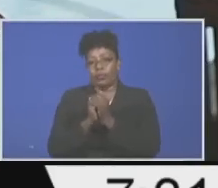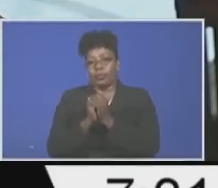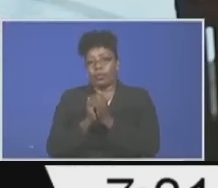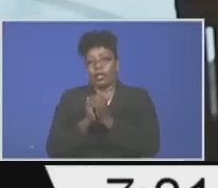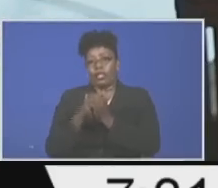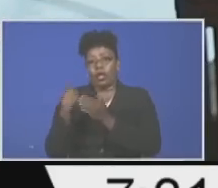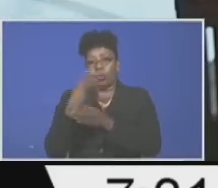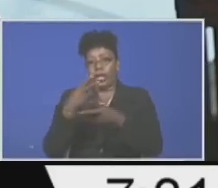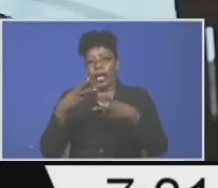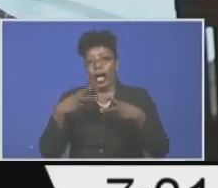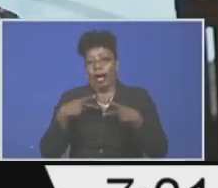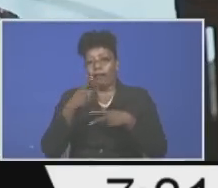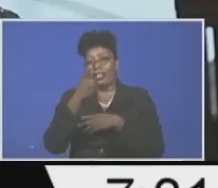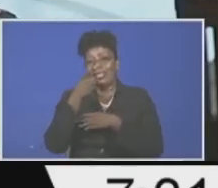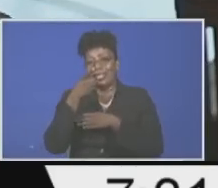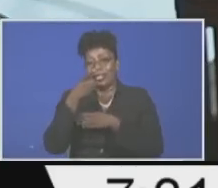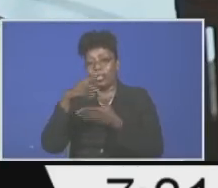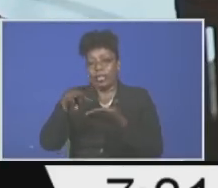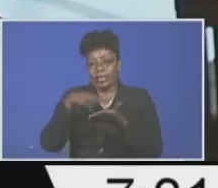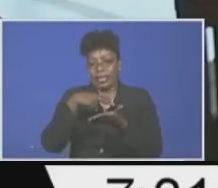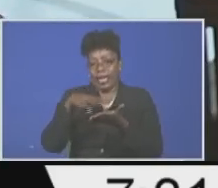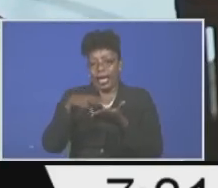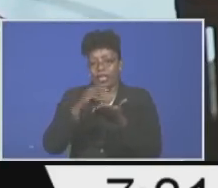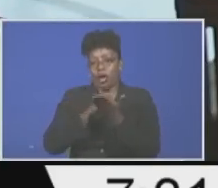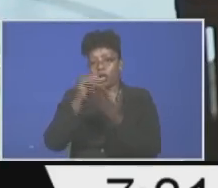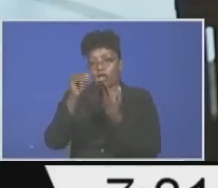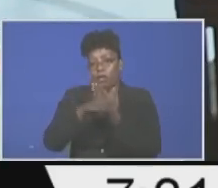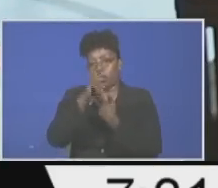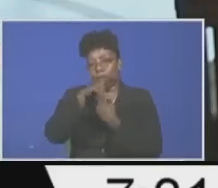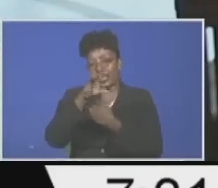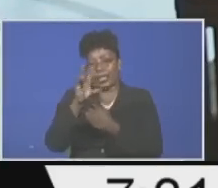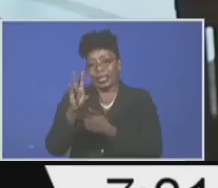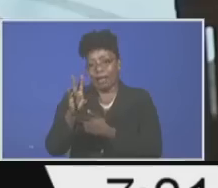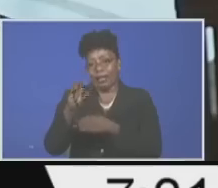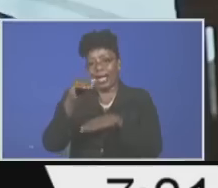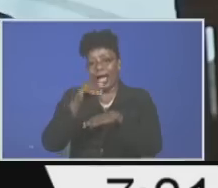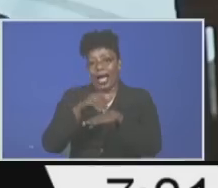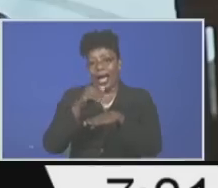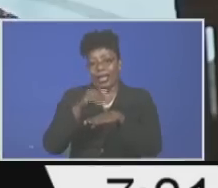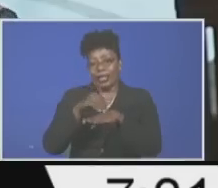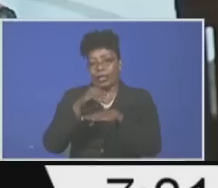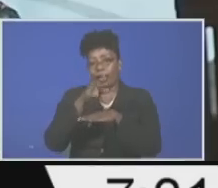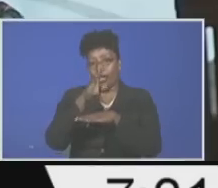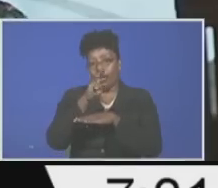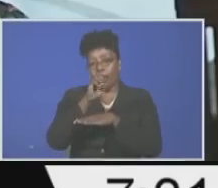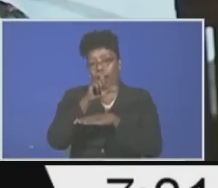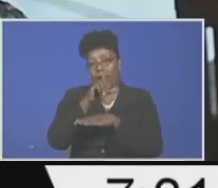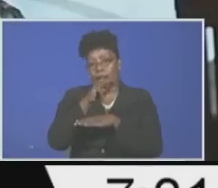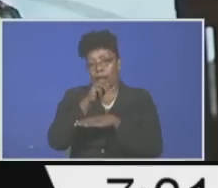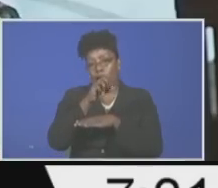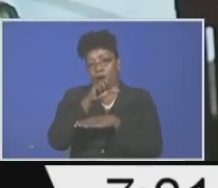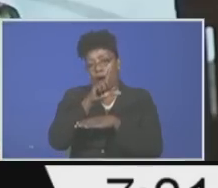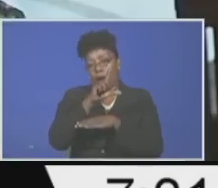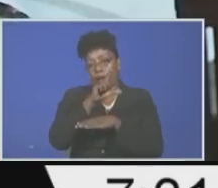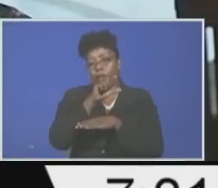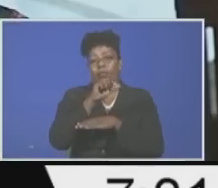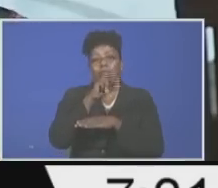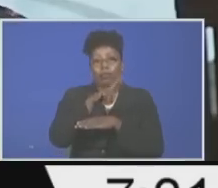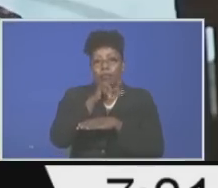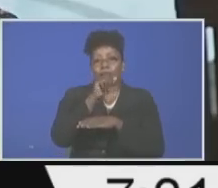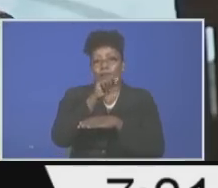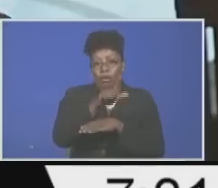having a dinner dance on October 27th at the Balmoral. It's at 8